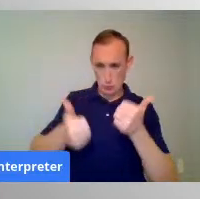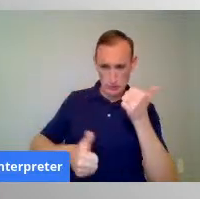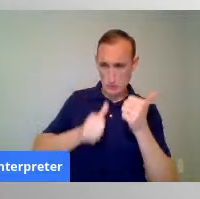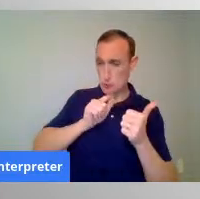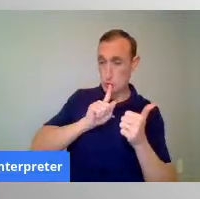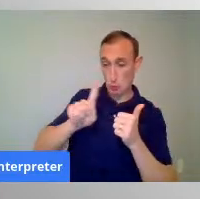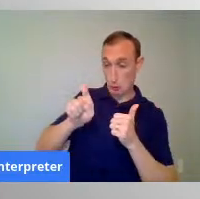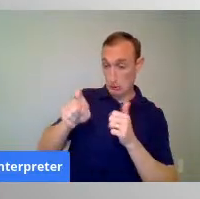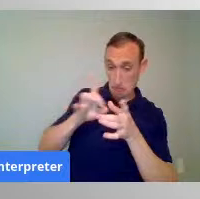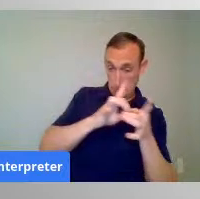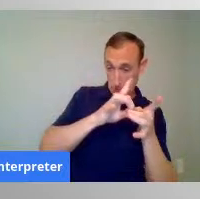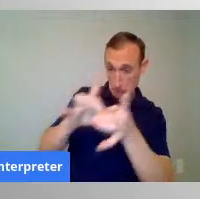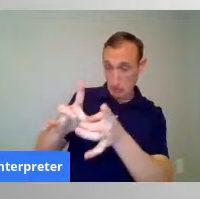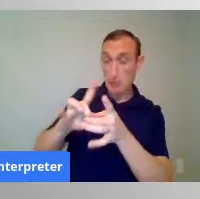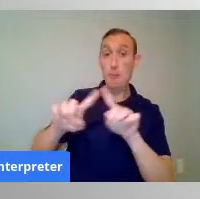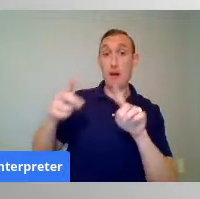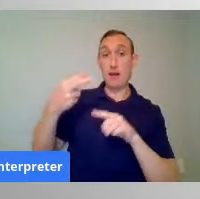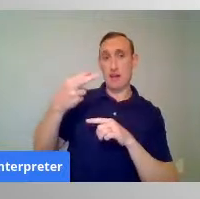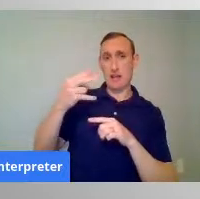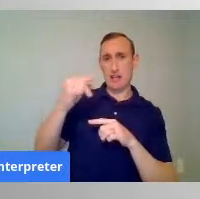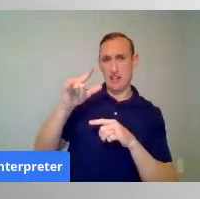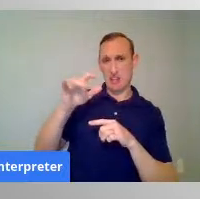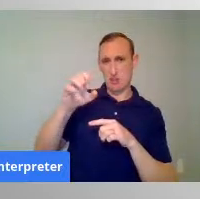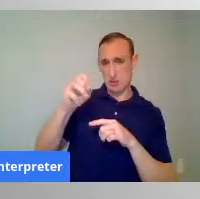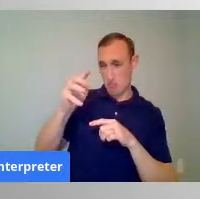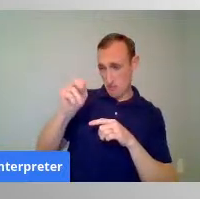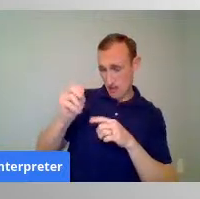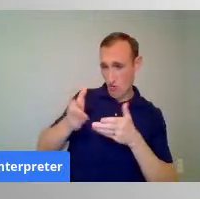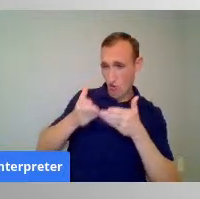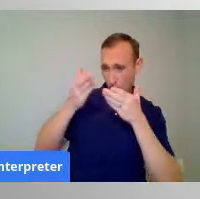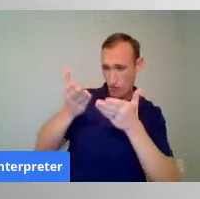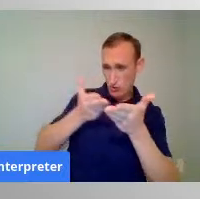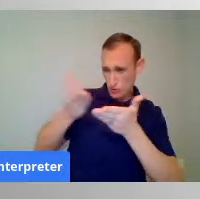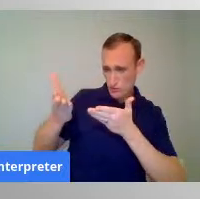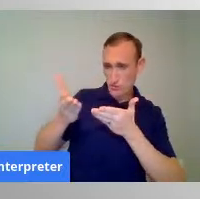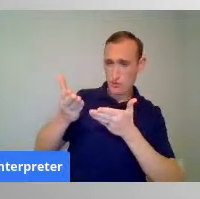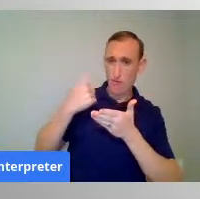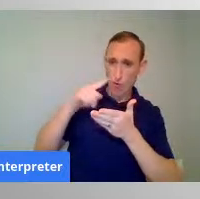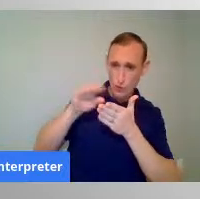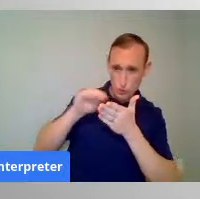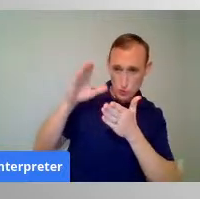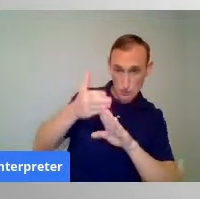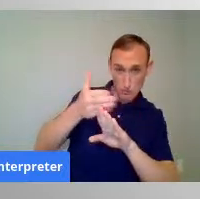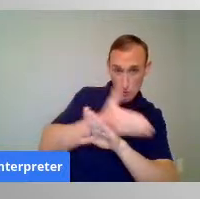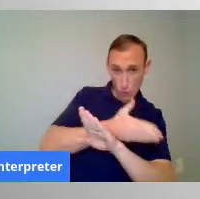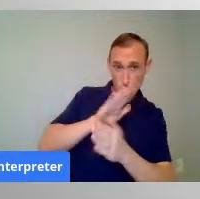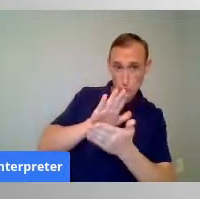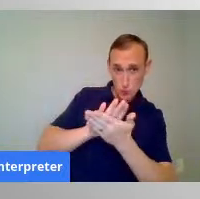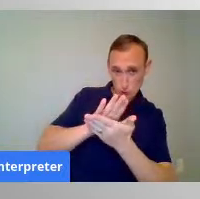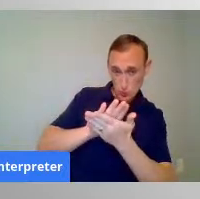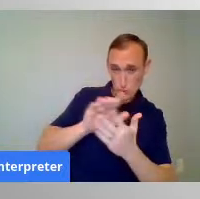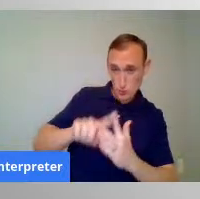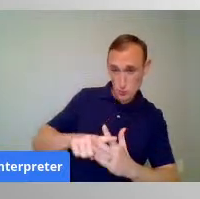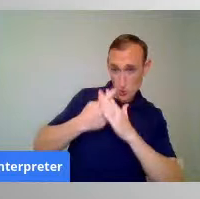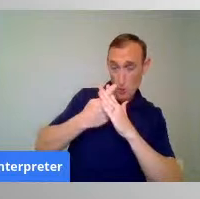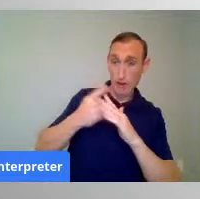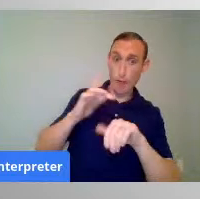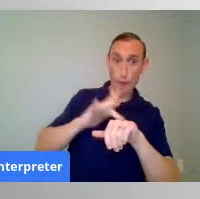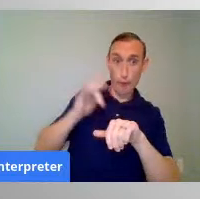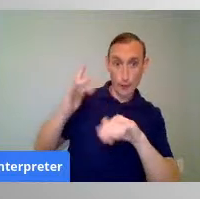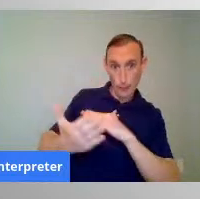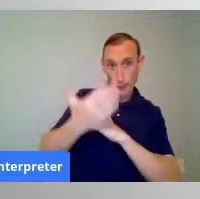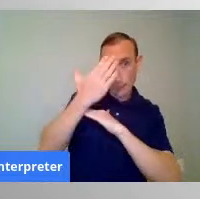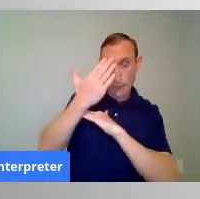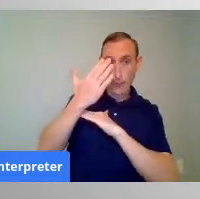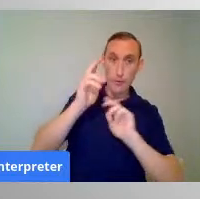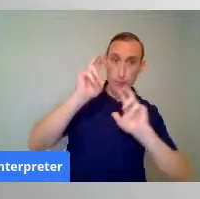Hillsman offered services for students before school started. They could come earlier in the morning and maybe play basketball to help get that